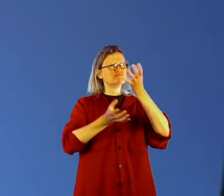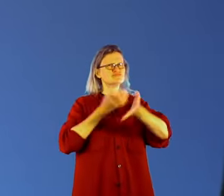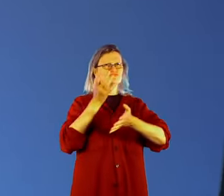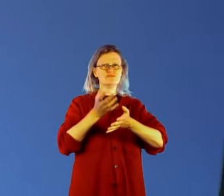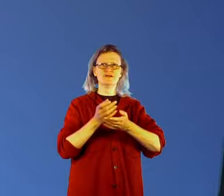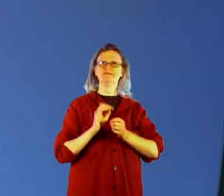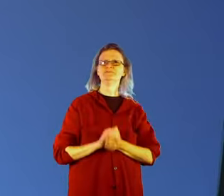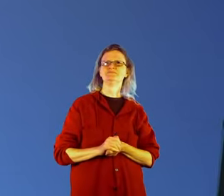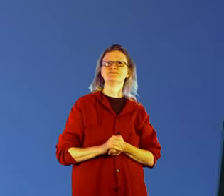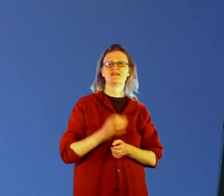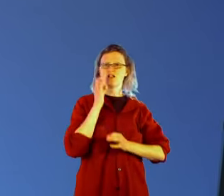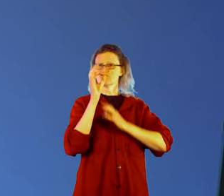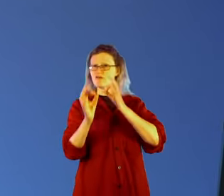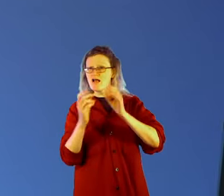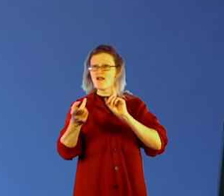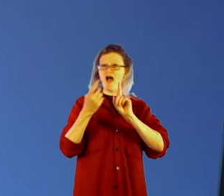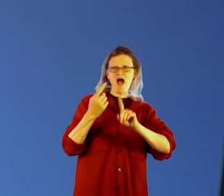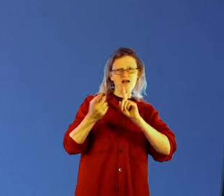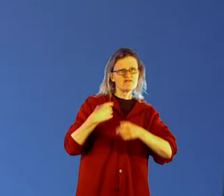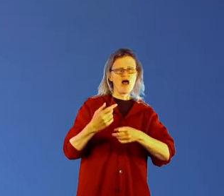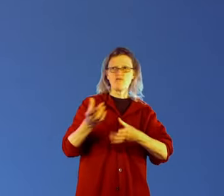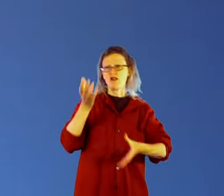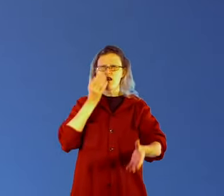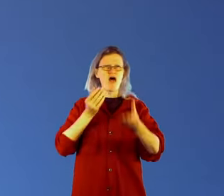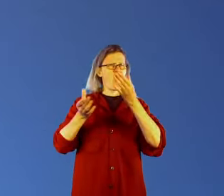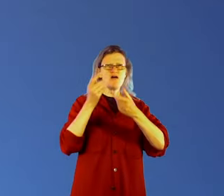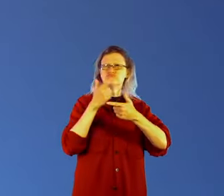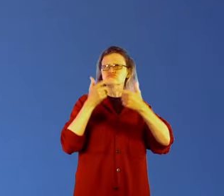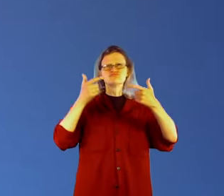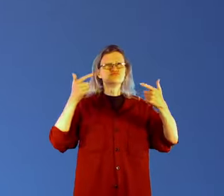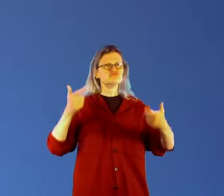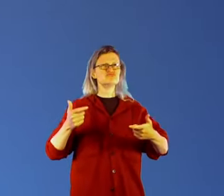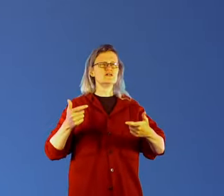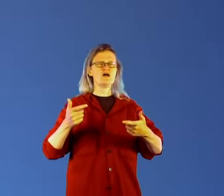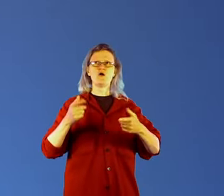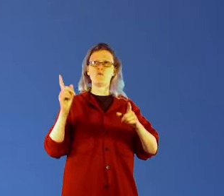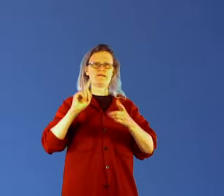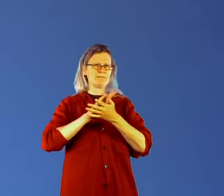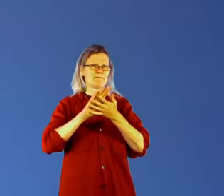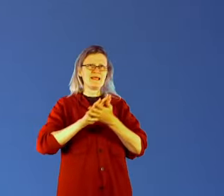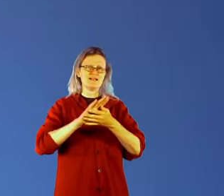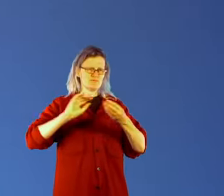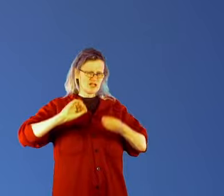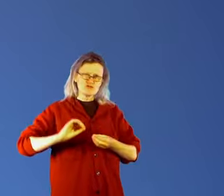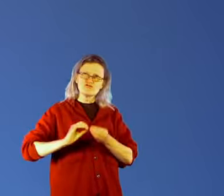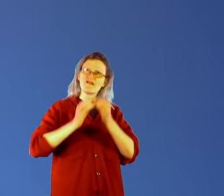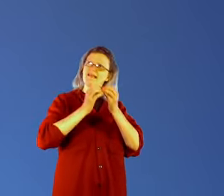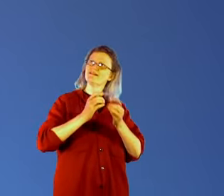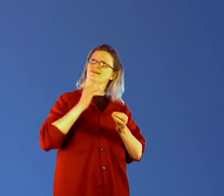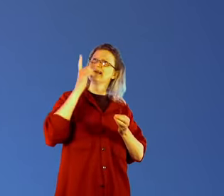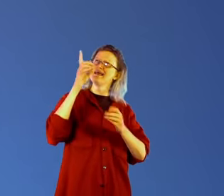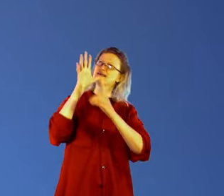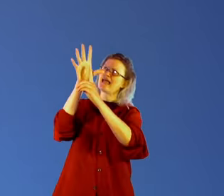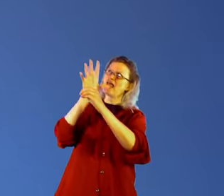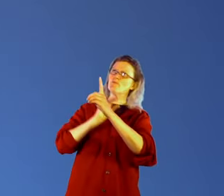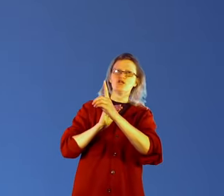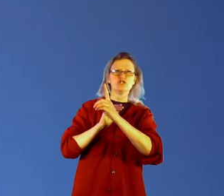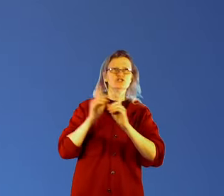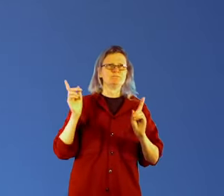Q&A. And we learned so much about what it means to be created in God's image.